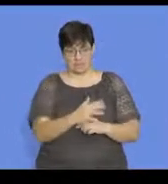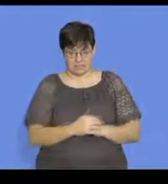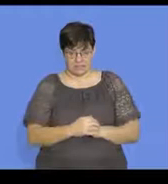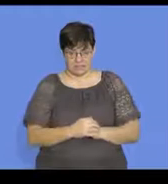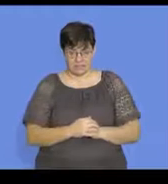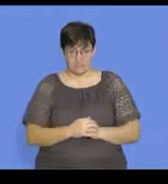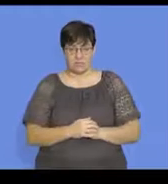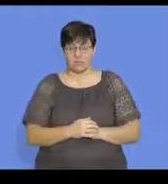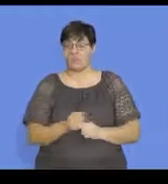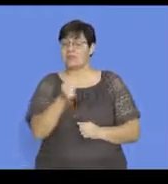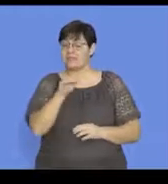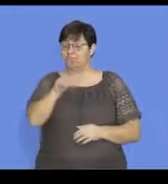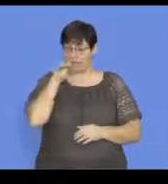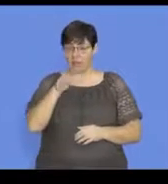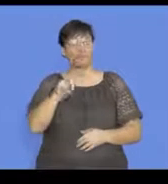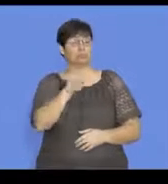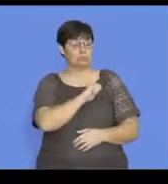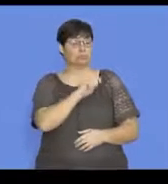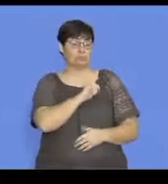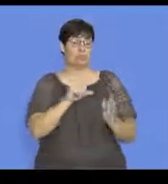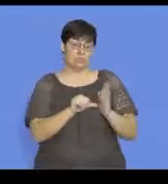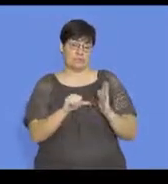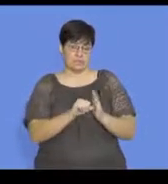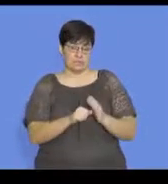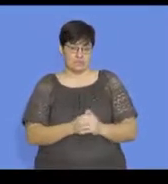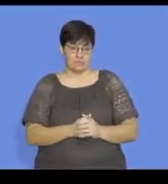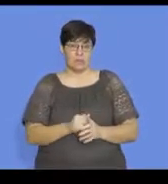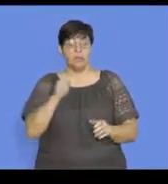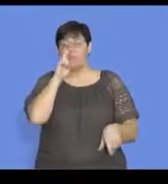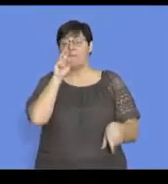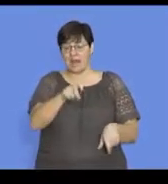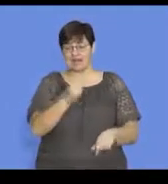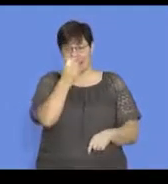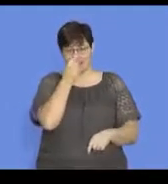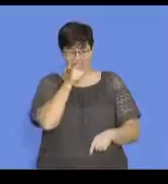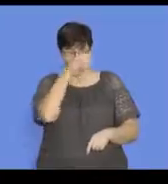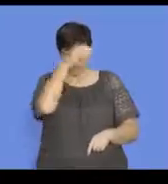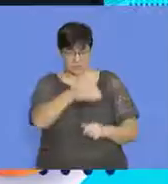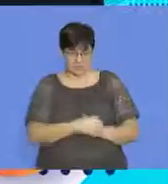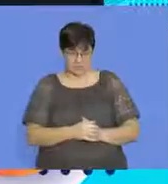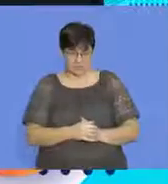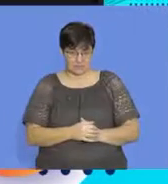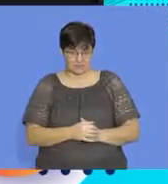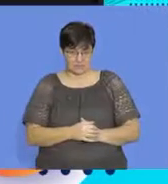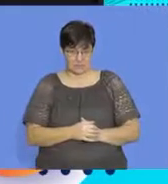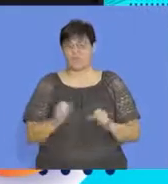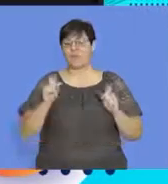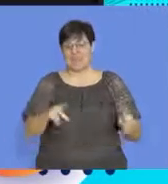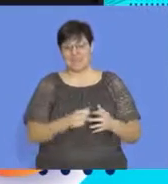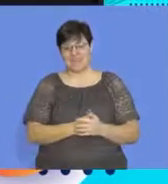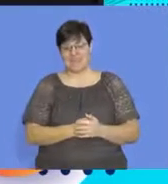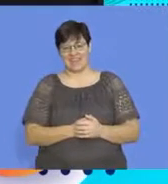So seed banks are really, really important. You need to understand that concept. See? Okay,